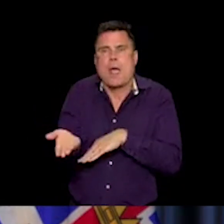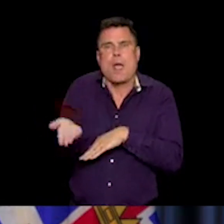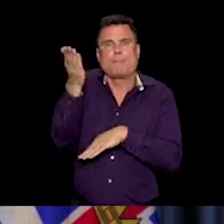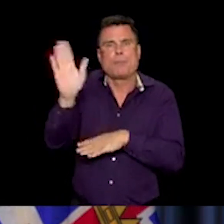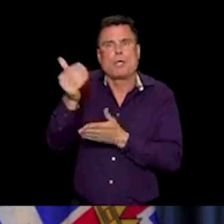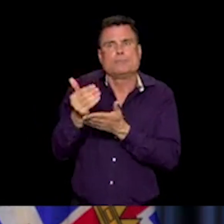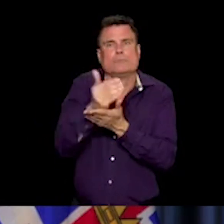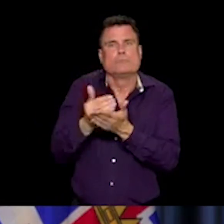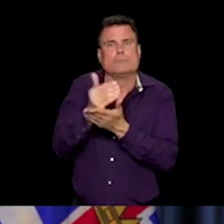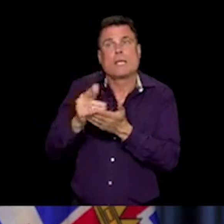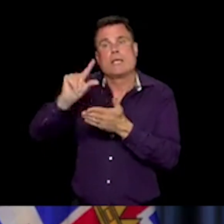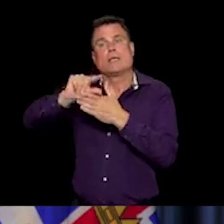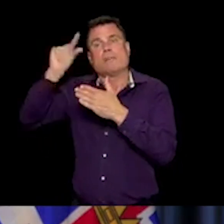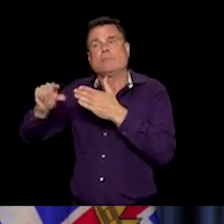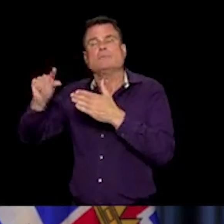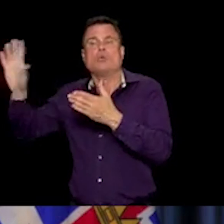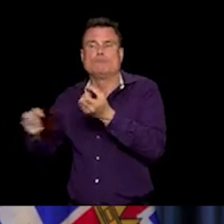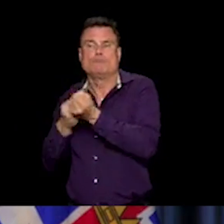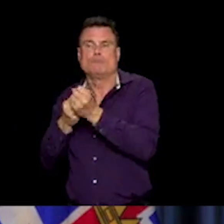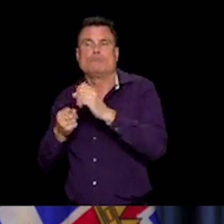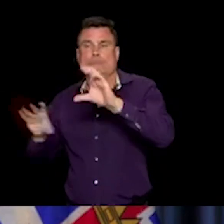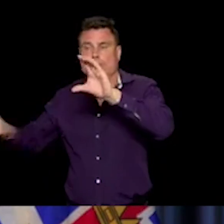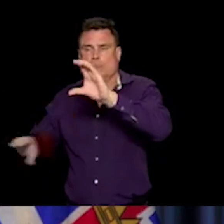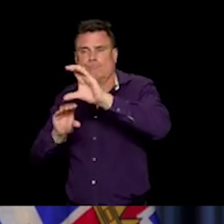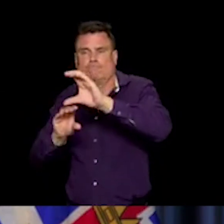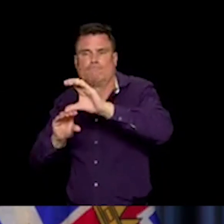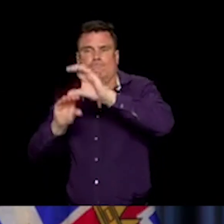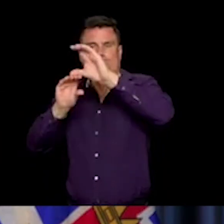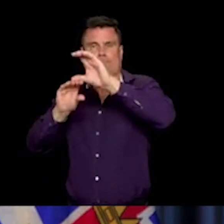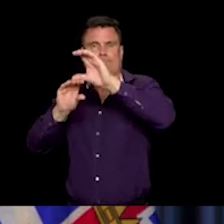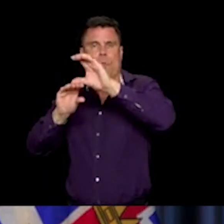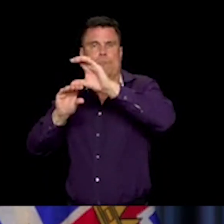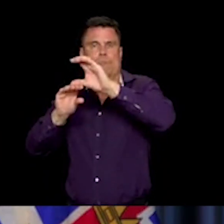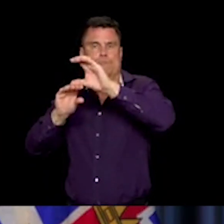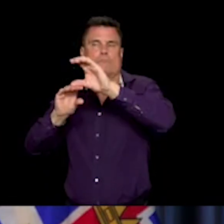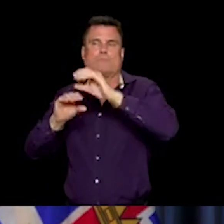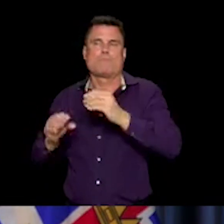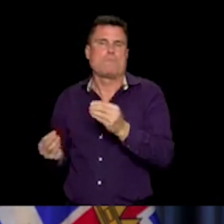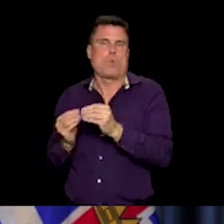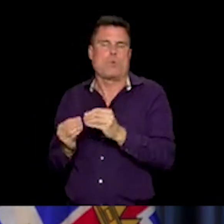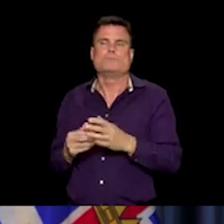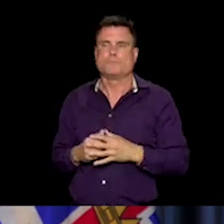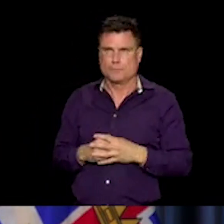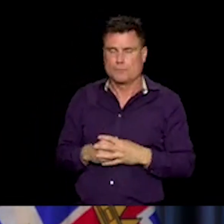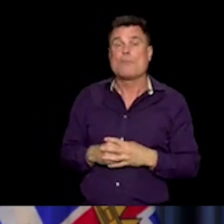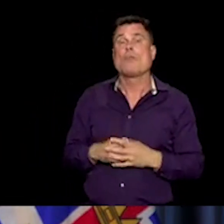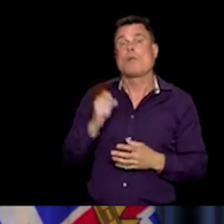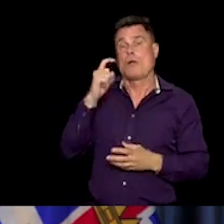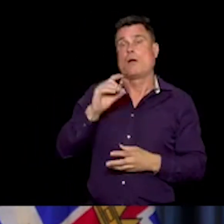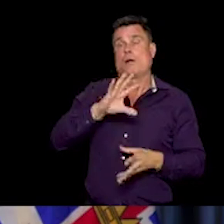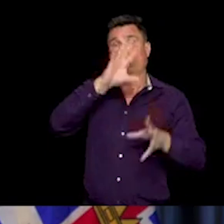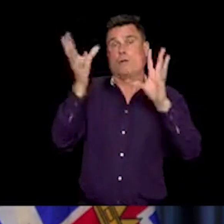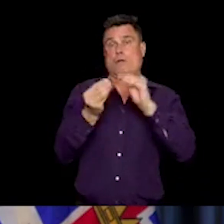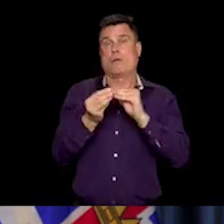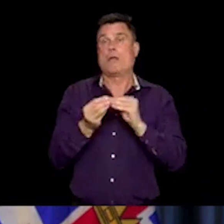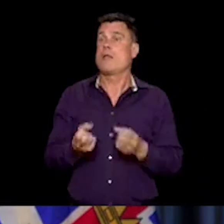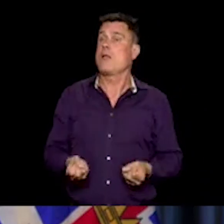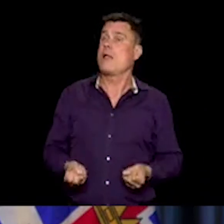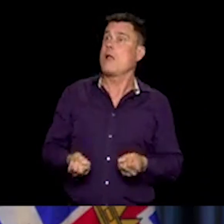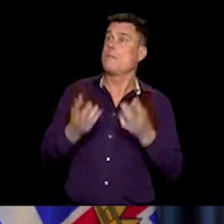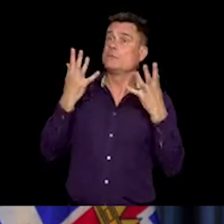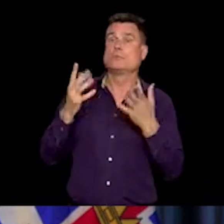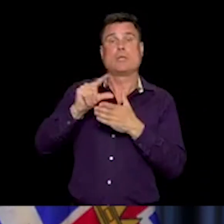for Tuesday, May 26, 2020. Once the information is received, the ministry will be analyzing that information with health authorities